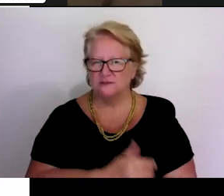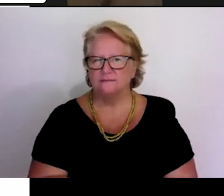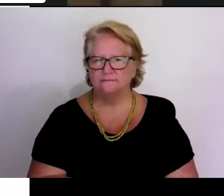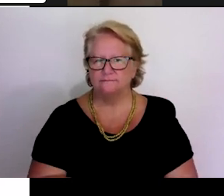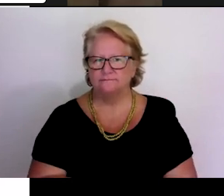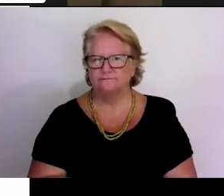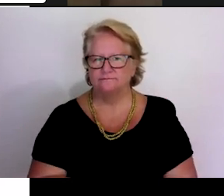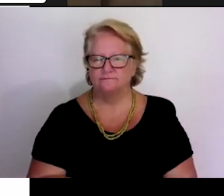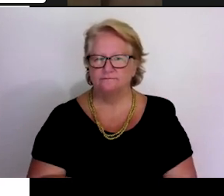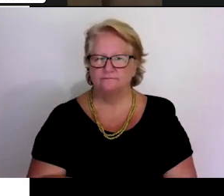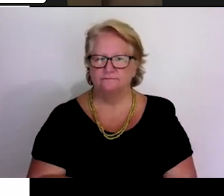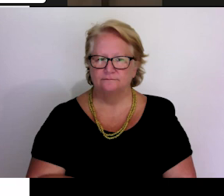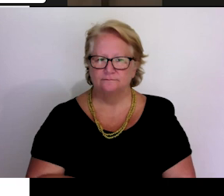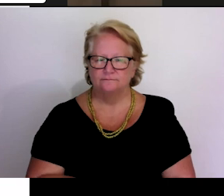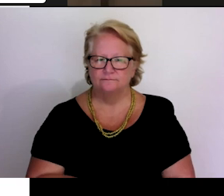So finally,